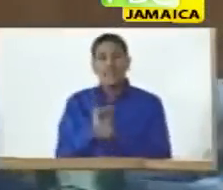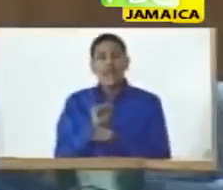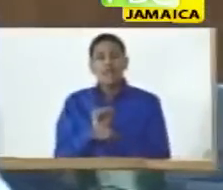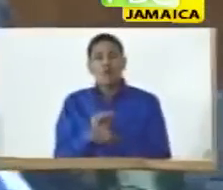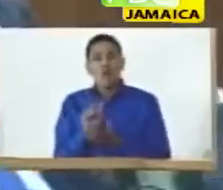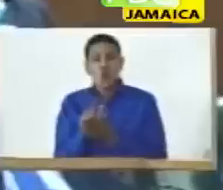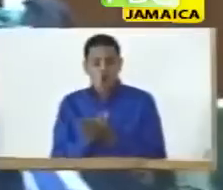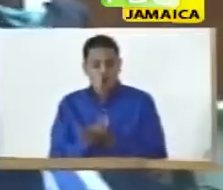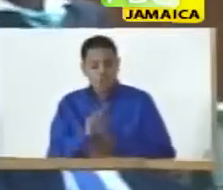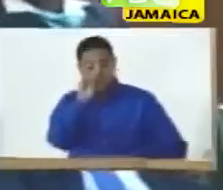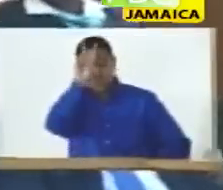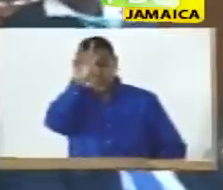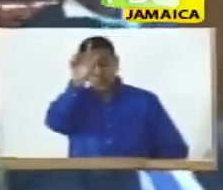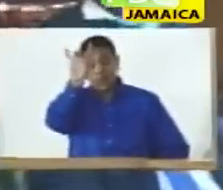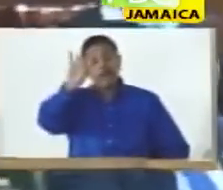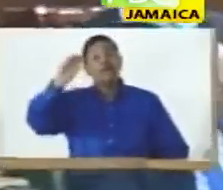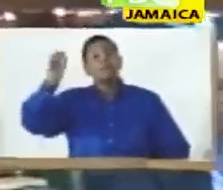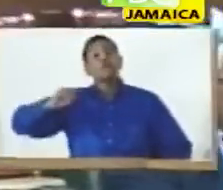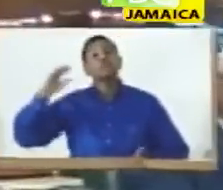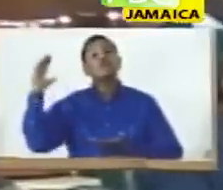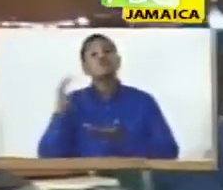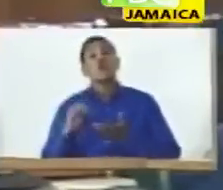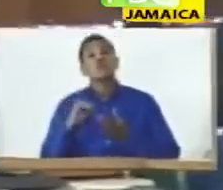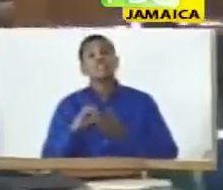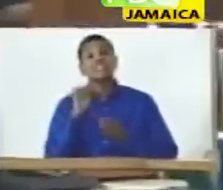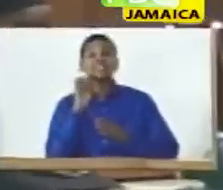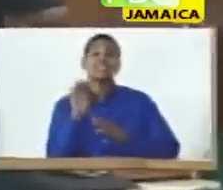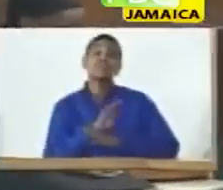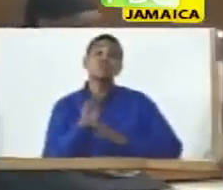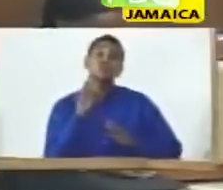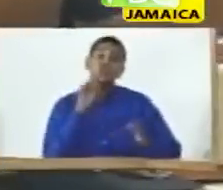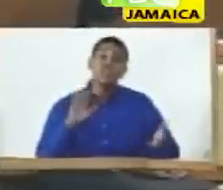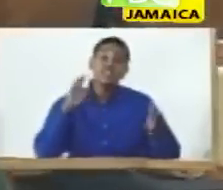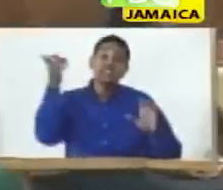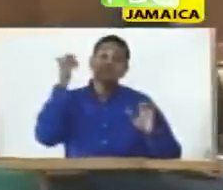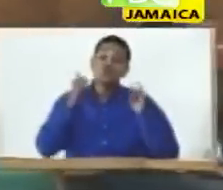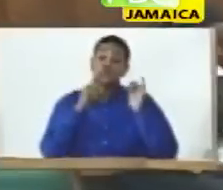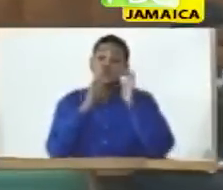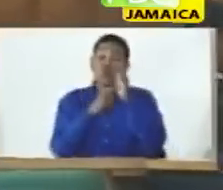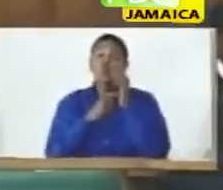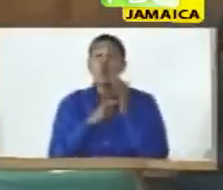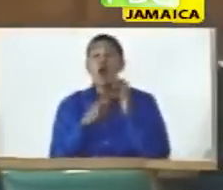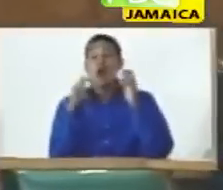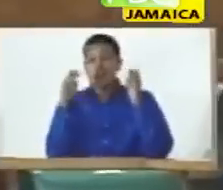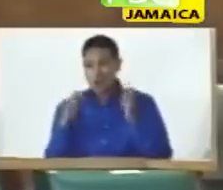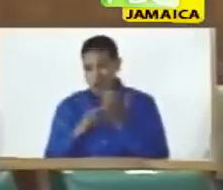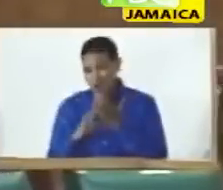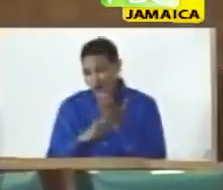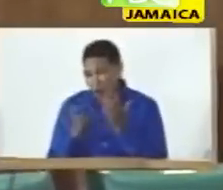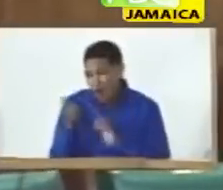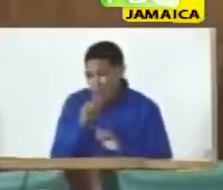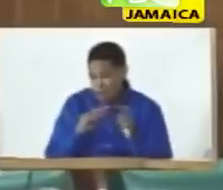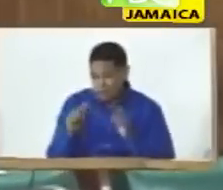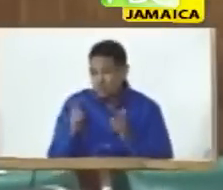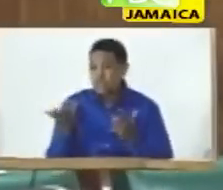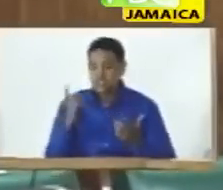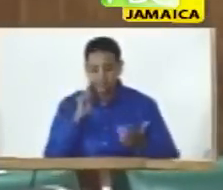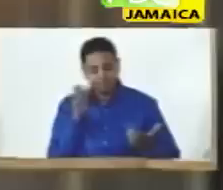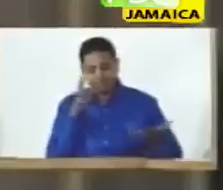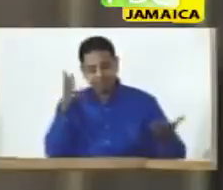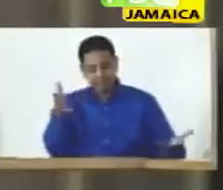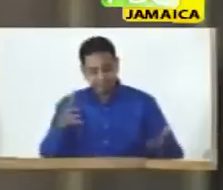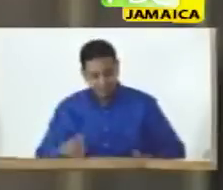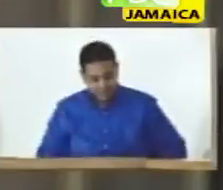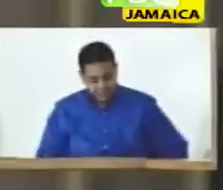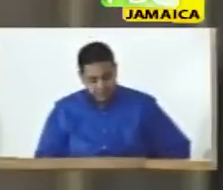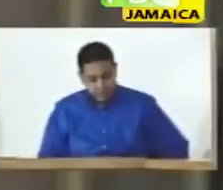A 28% reduction in industrial disputes that required arbitration was noted. One